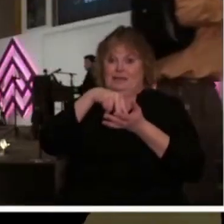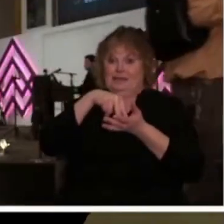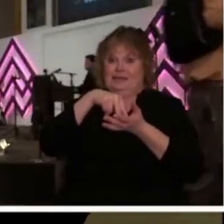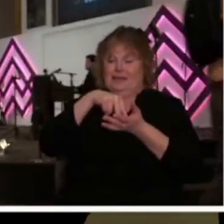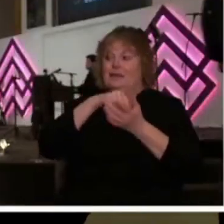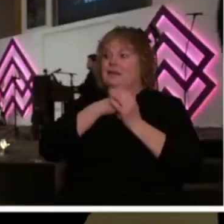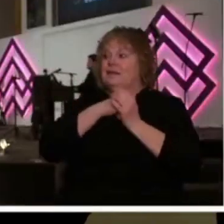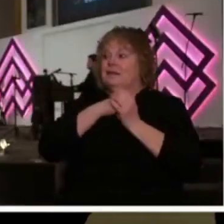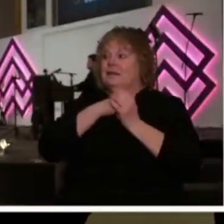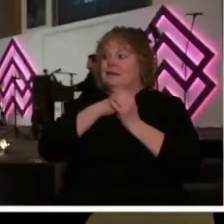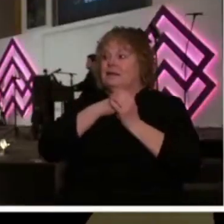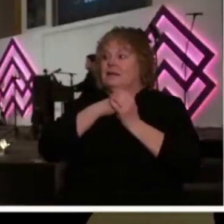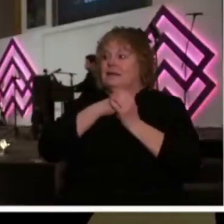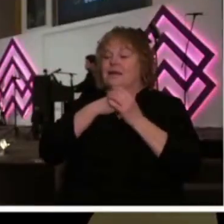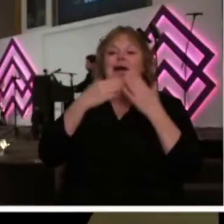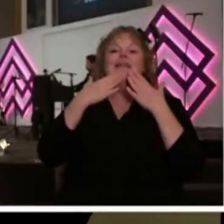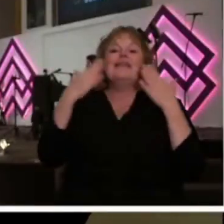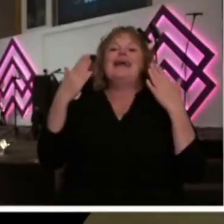thank you.